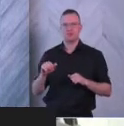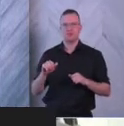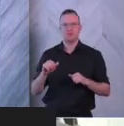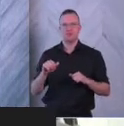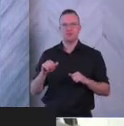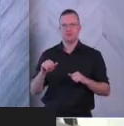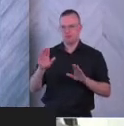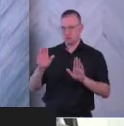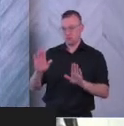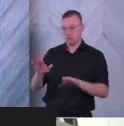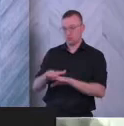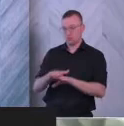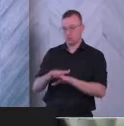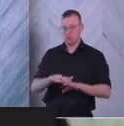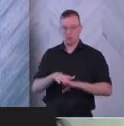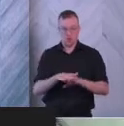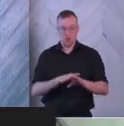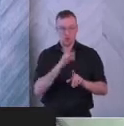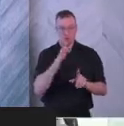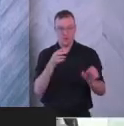Slow down a bit. Slow down, okay, I'm talking.